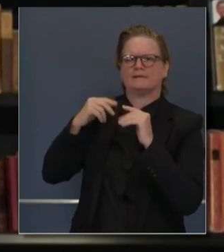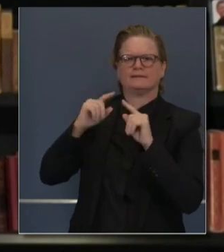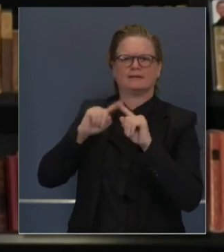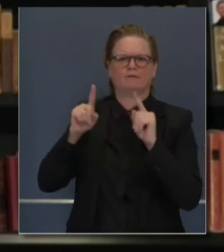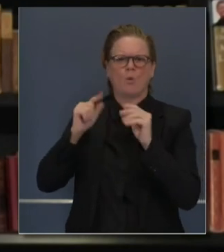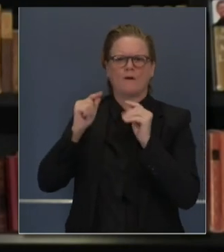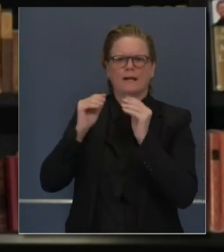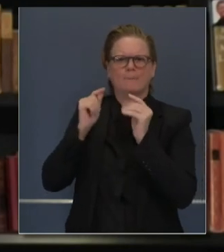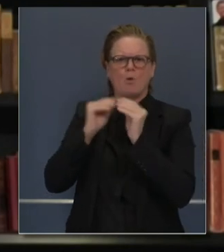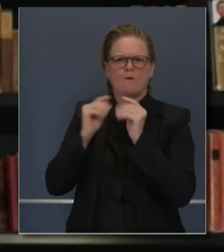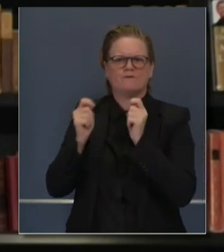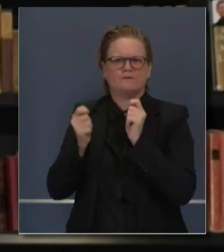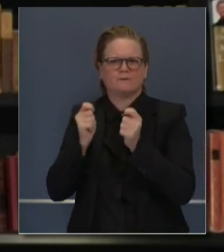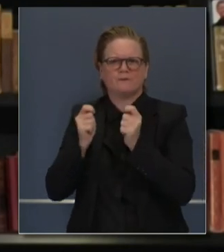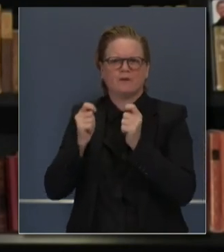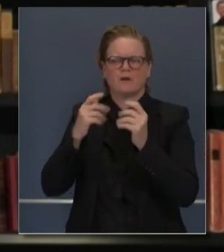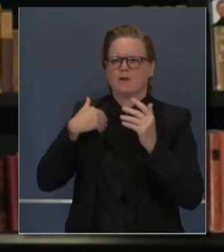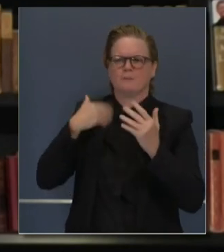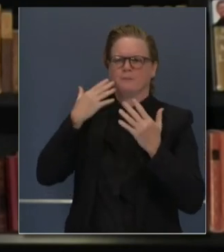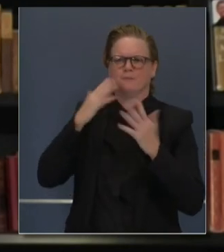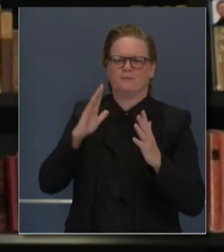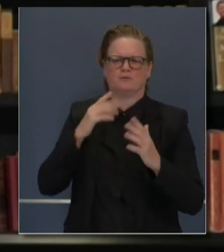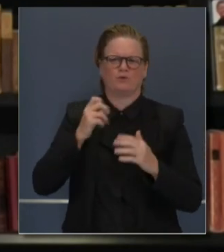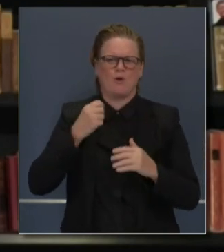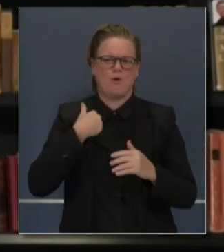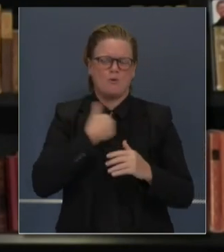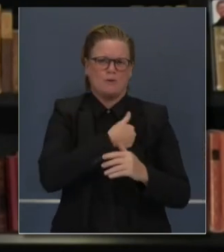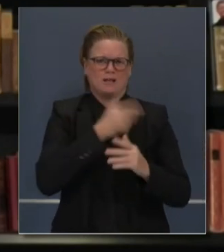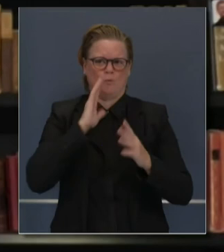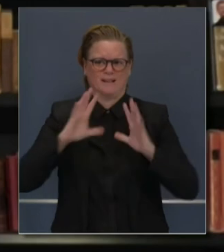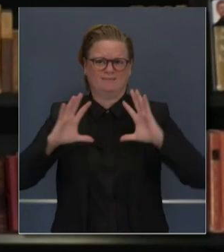at the data and let the data guide that, not emotion,